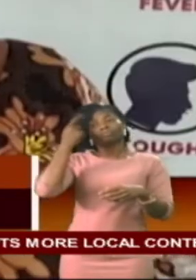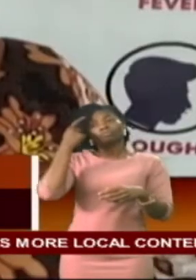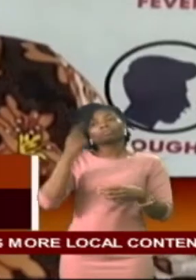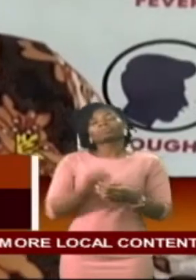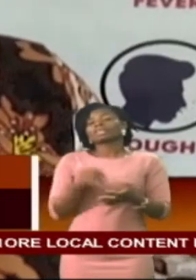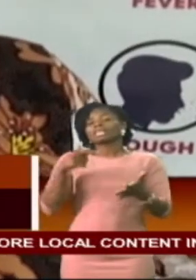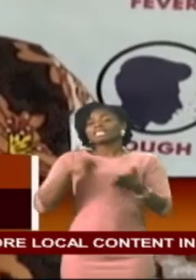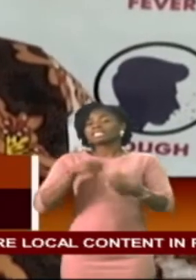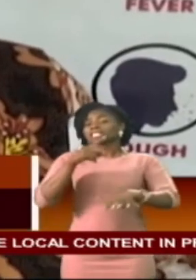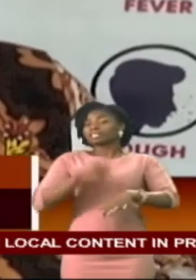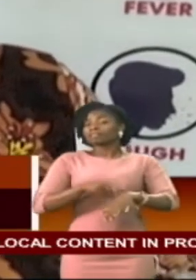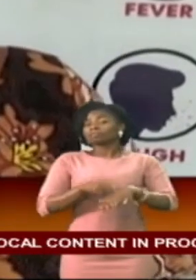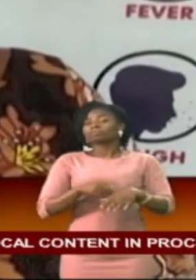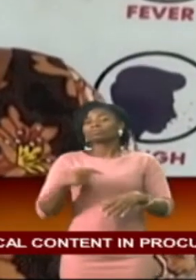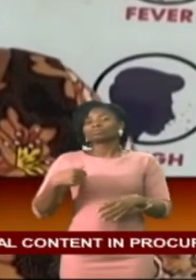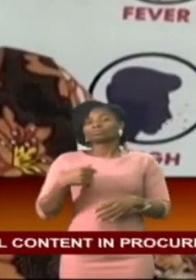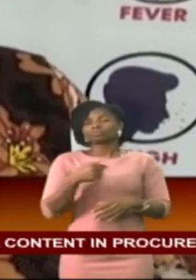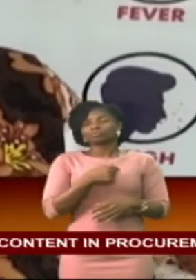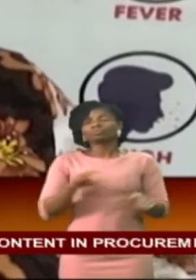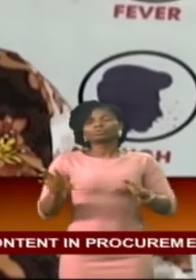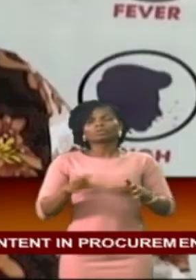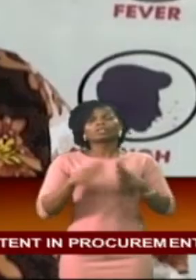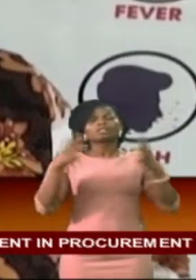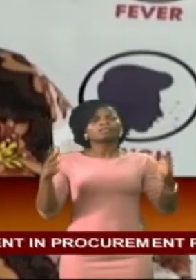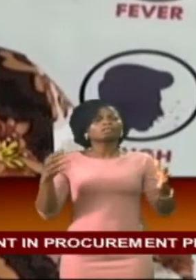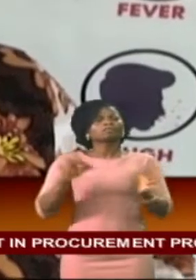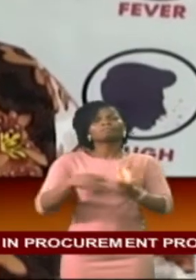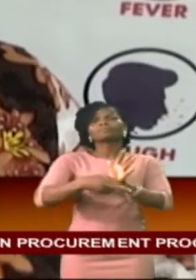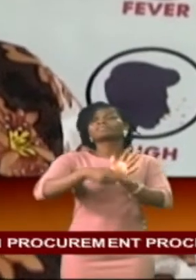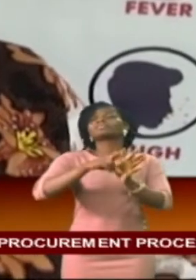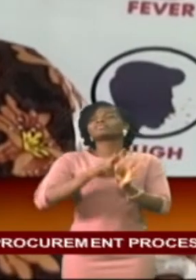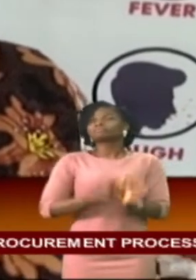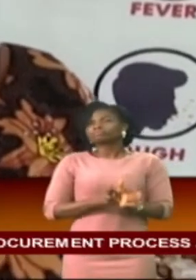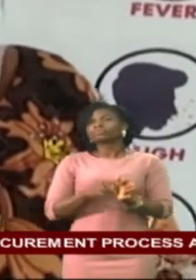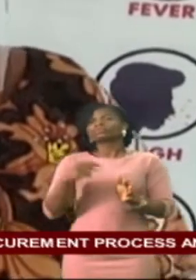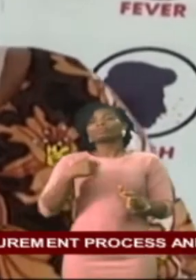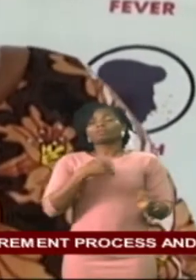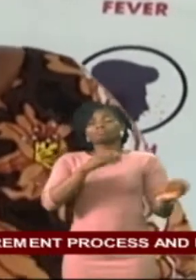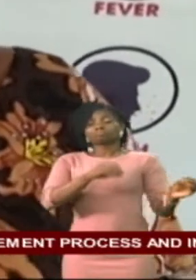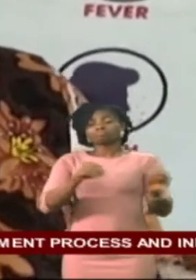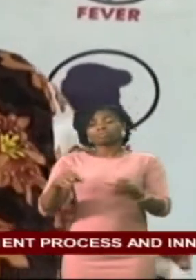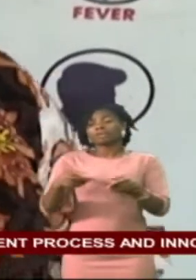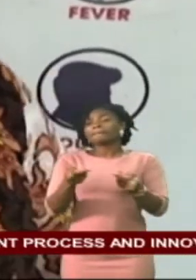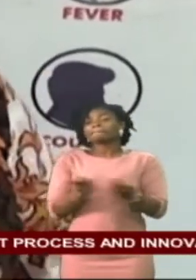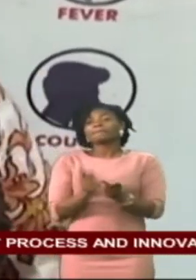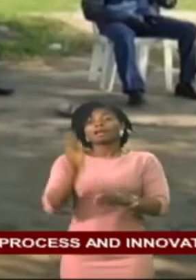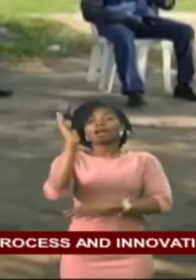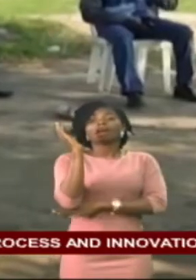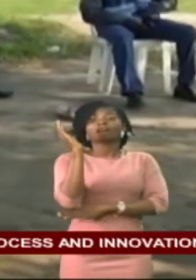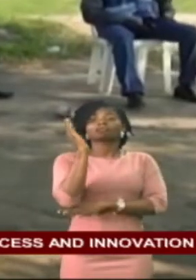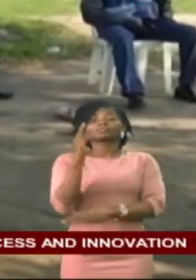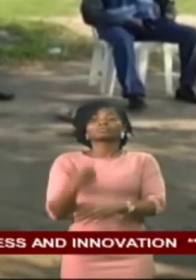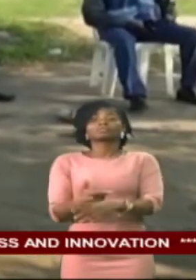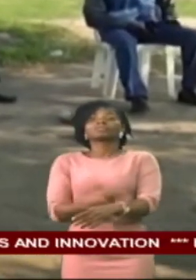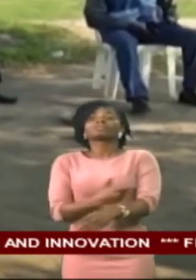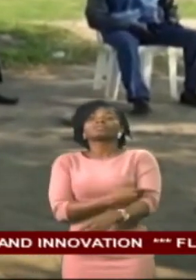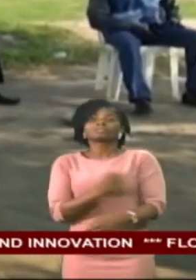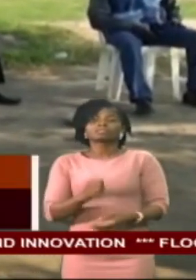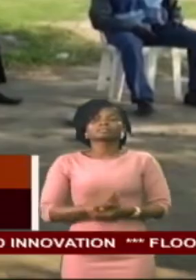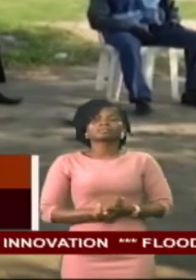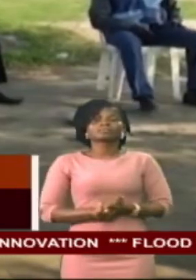This time, we'll do a lot of revision. We have put in place afternoon prep. Schools